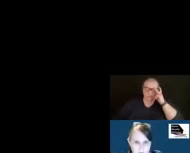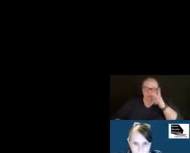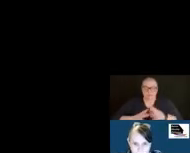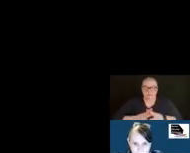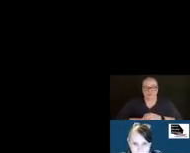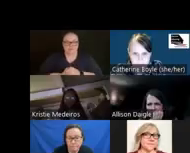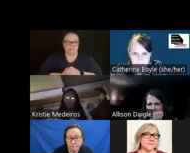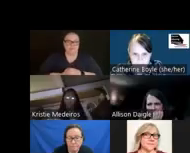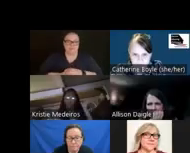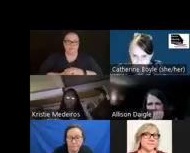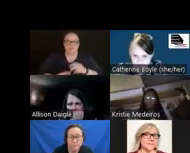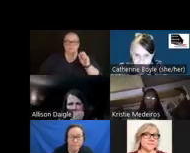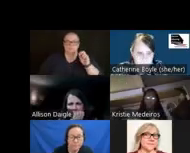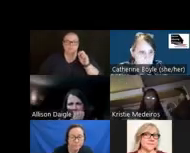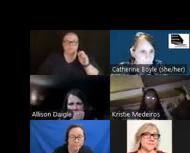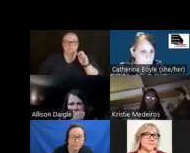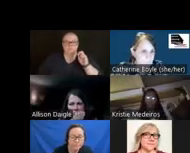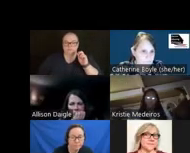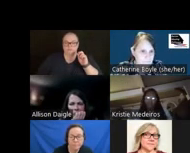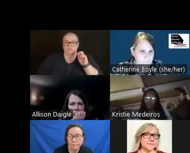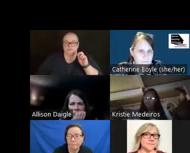All right.